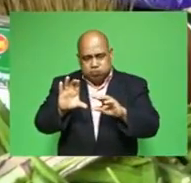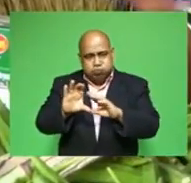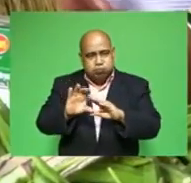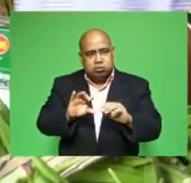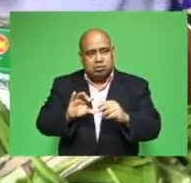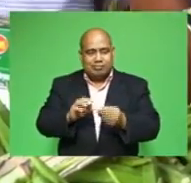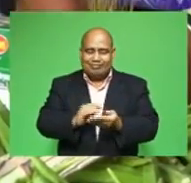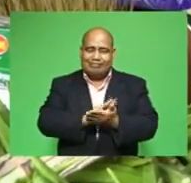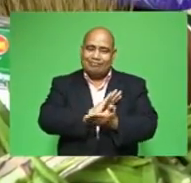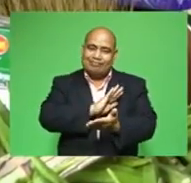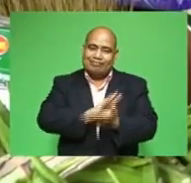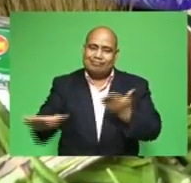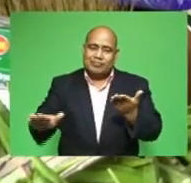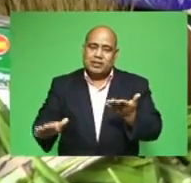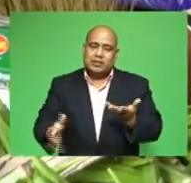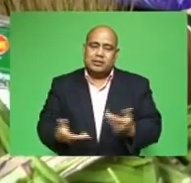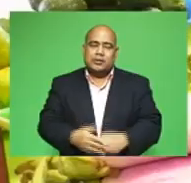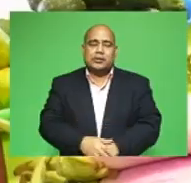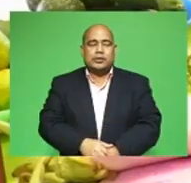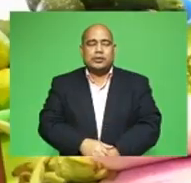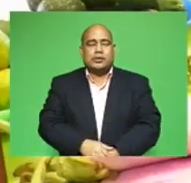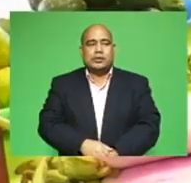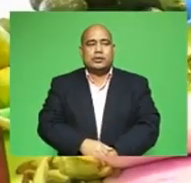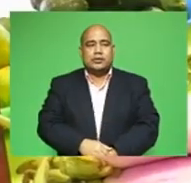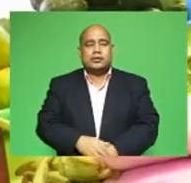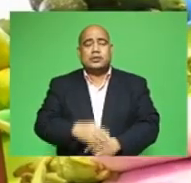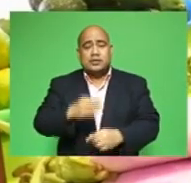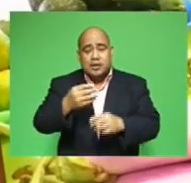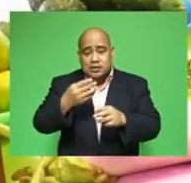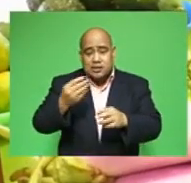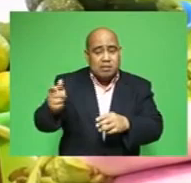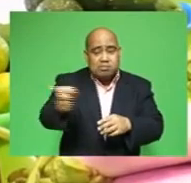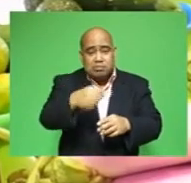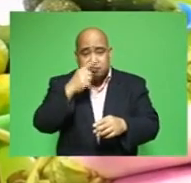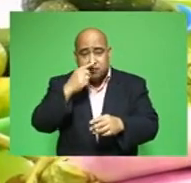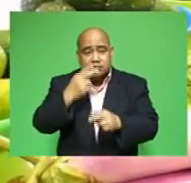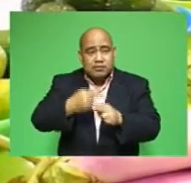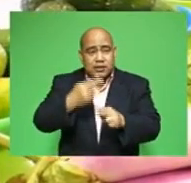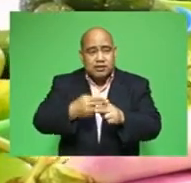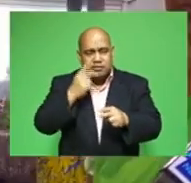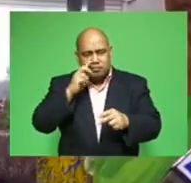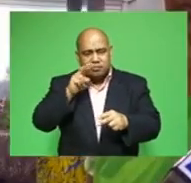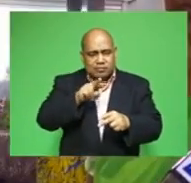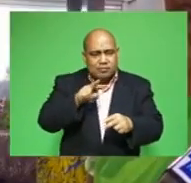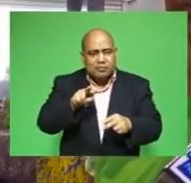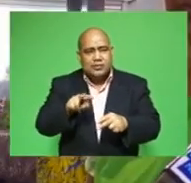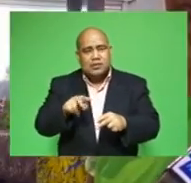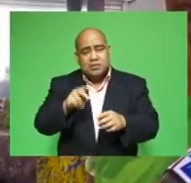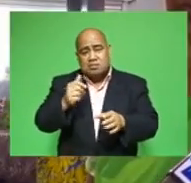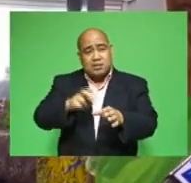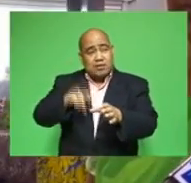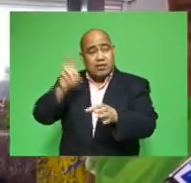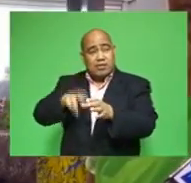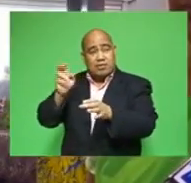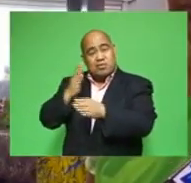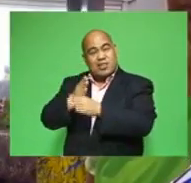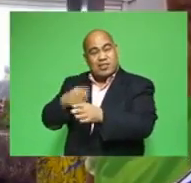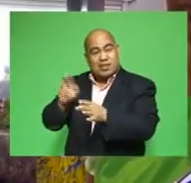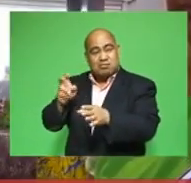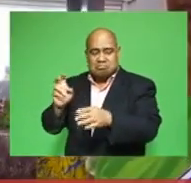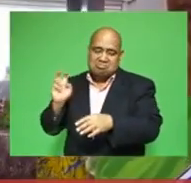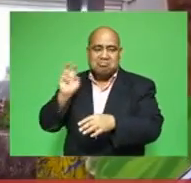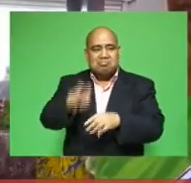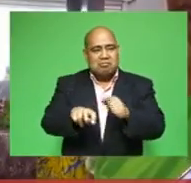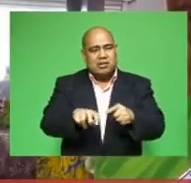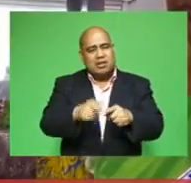Some farmers have even noticed the trend ever since people have been laid off. Plenty people, they have time now. They're doing